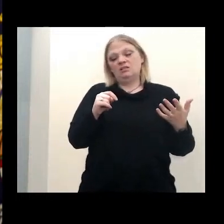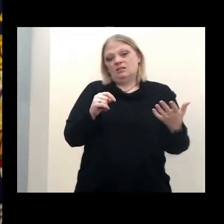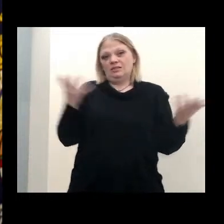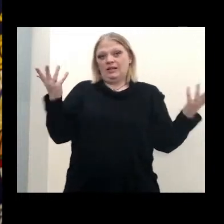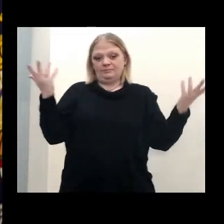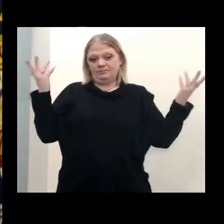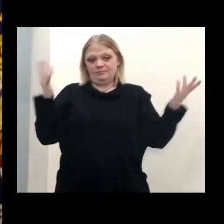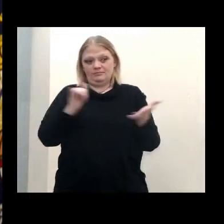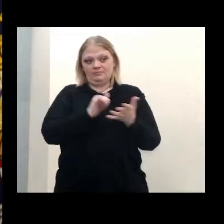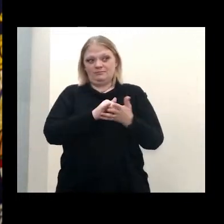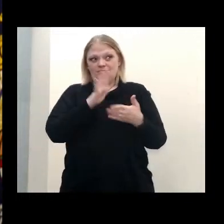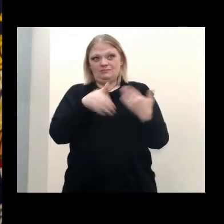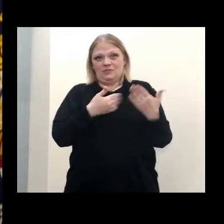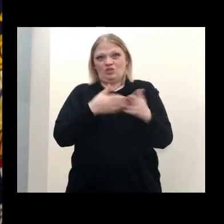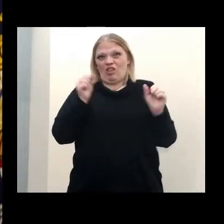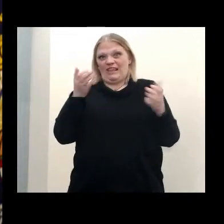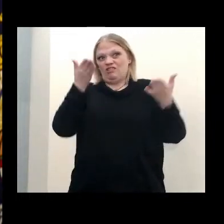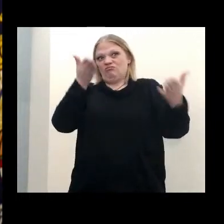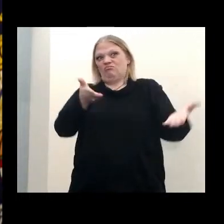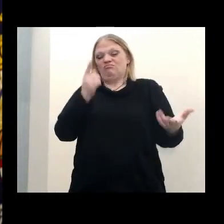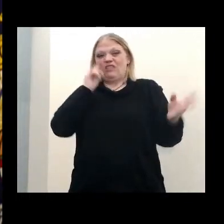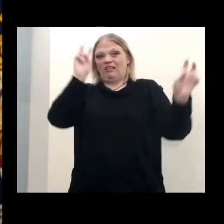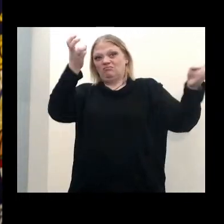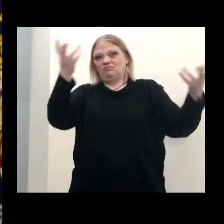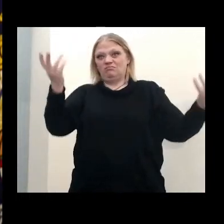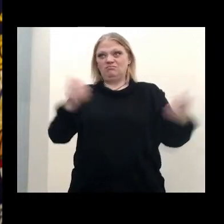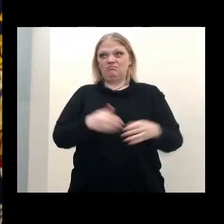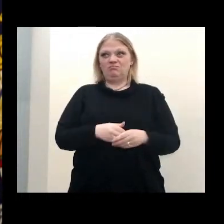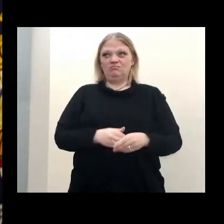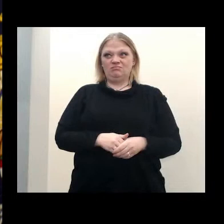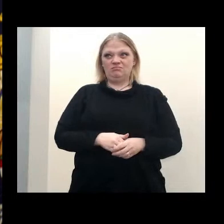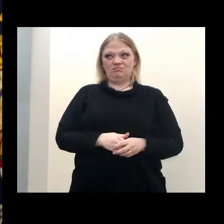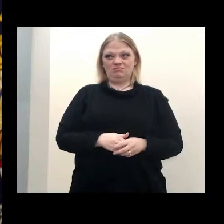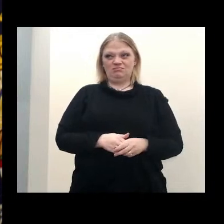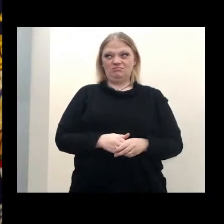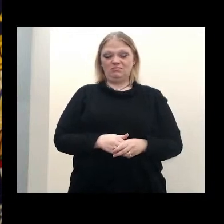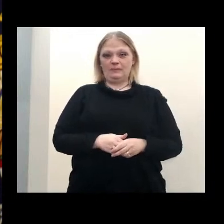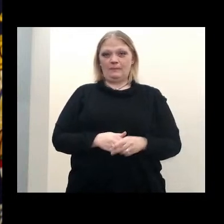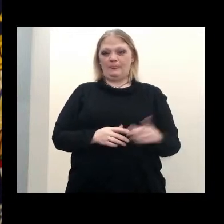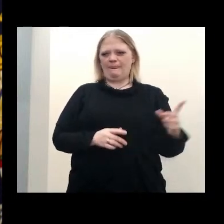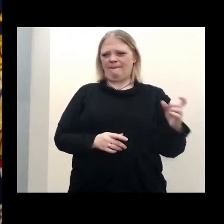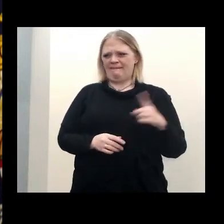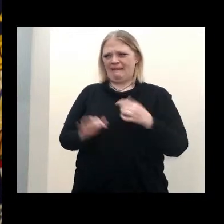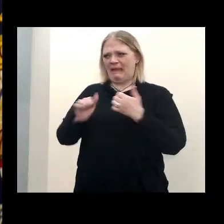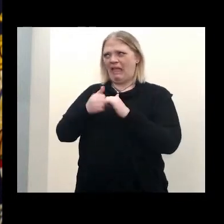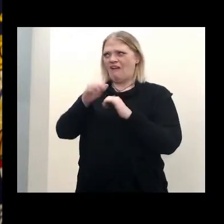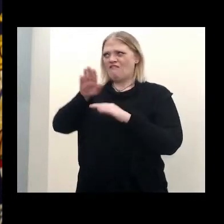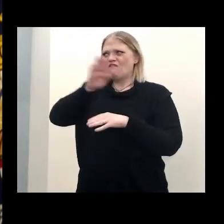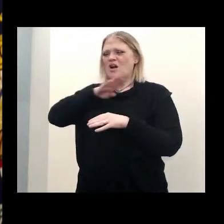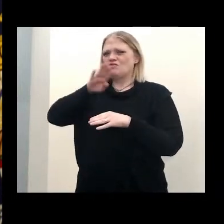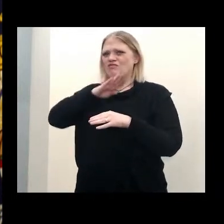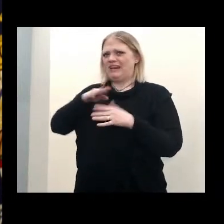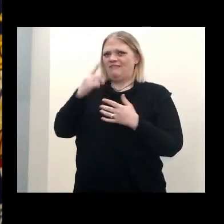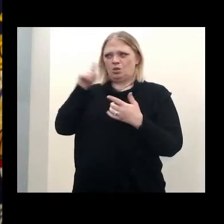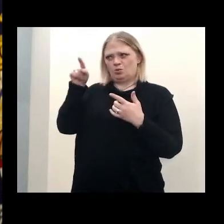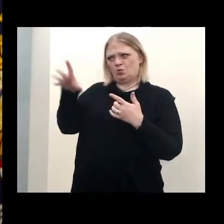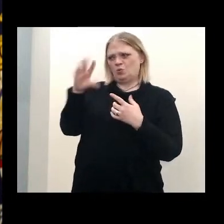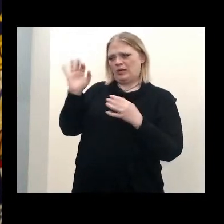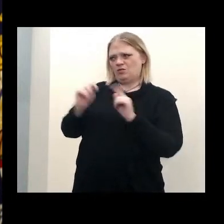And that's all I can offer on that subject matter. How frustrating is that for you and your